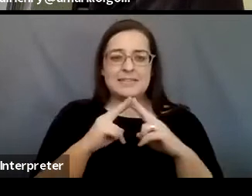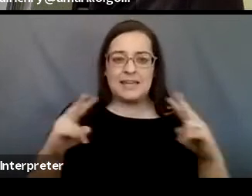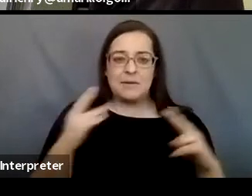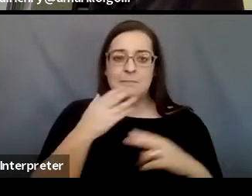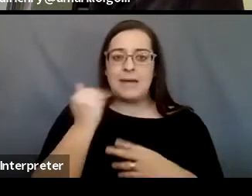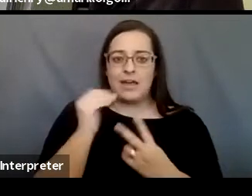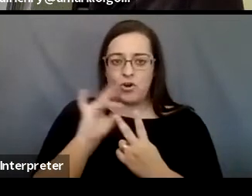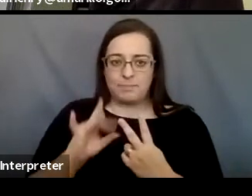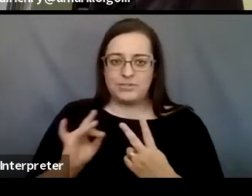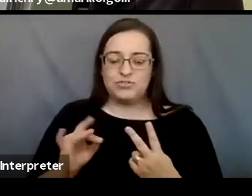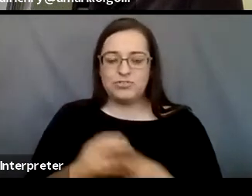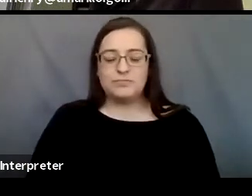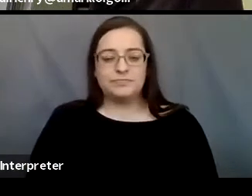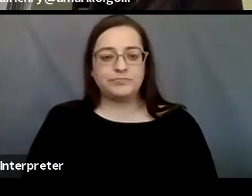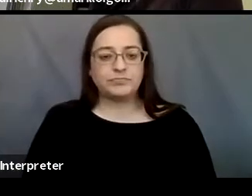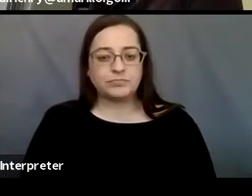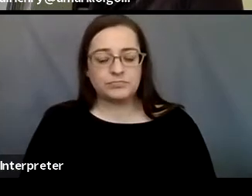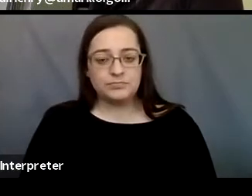for us.